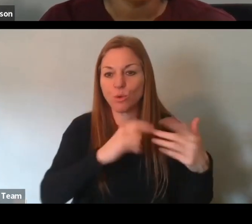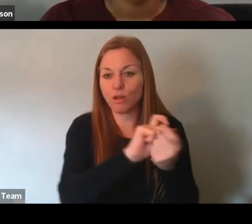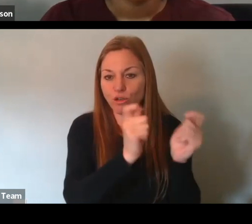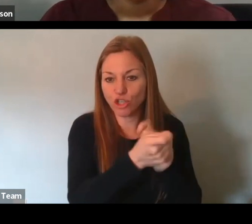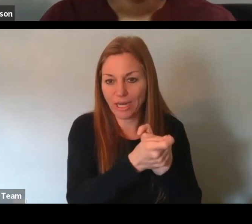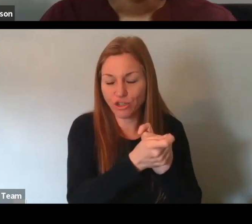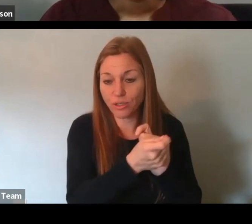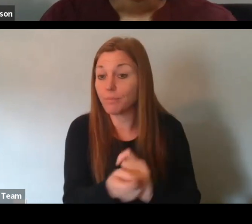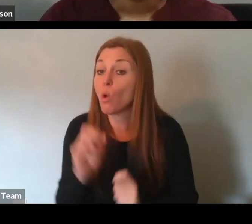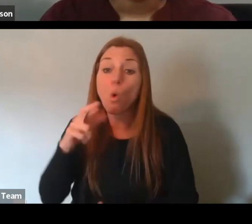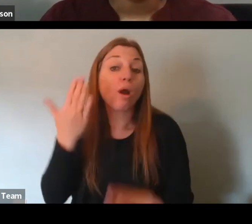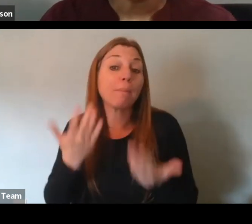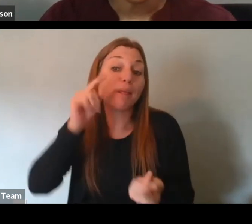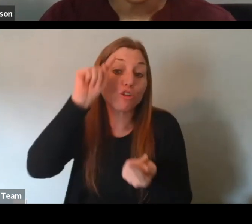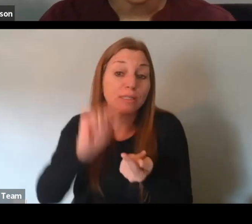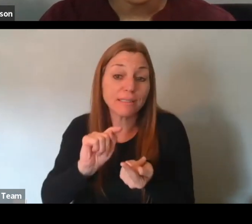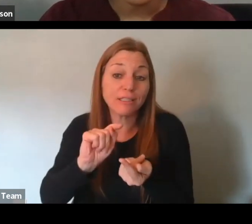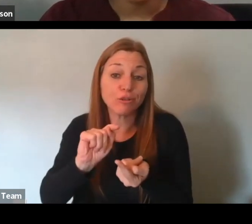matter.